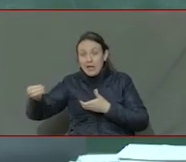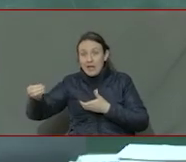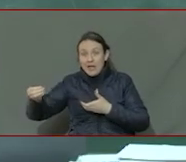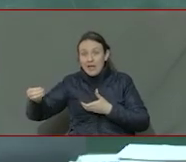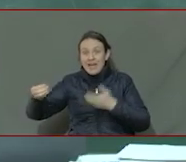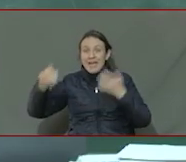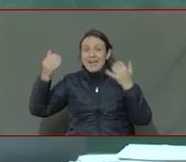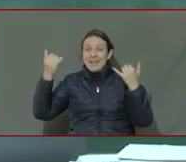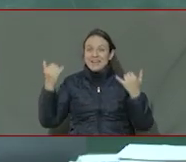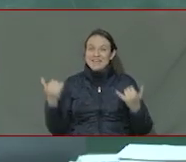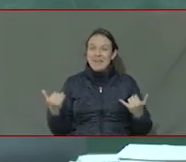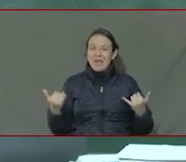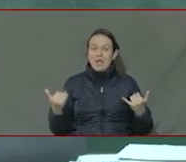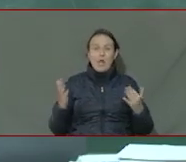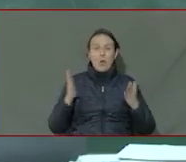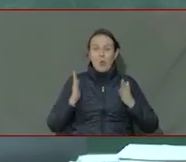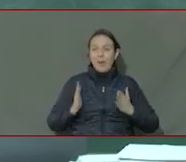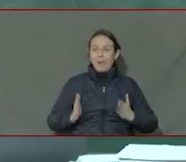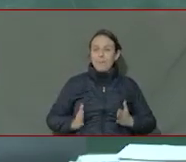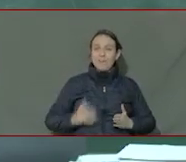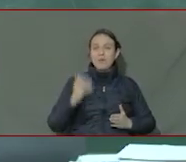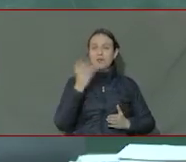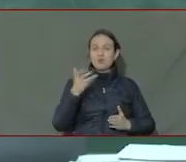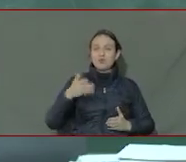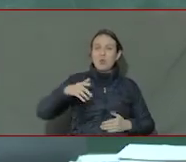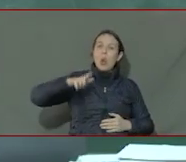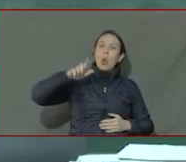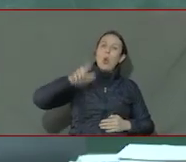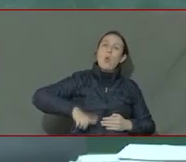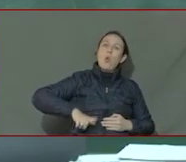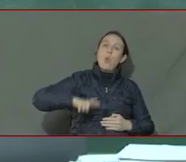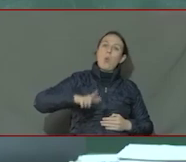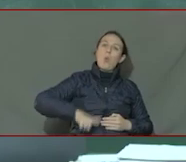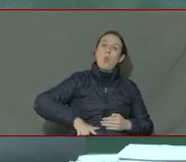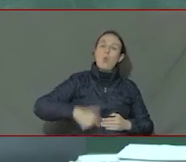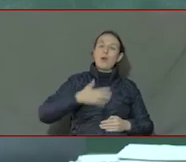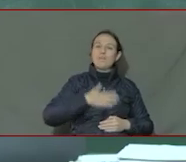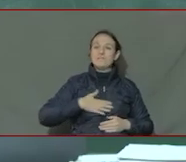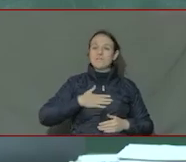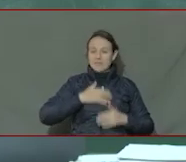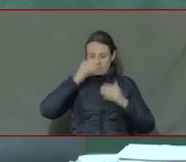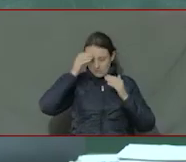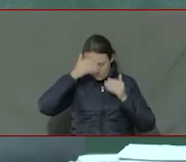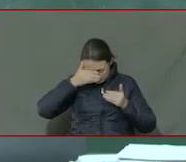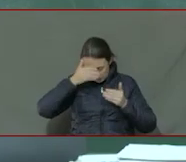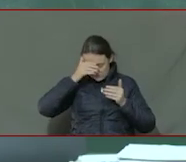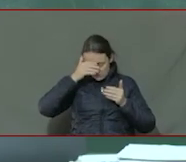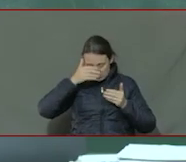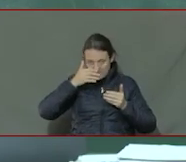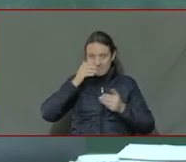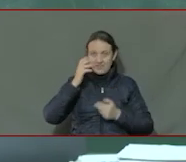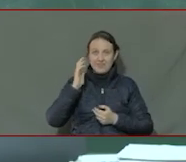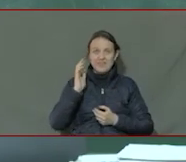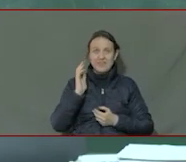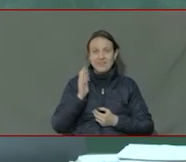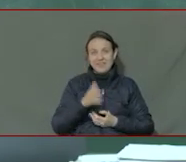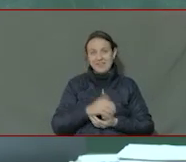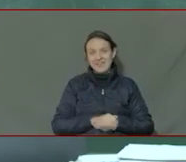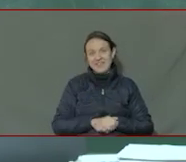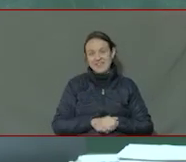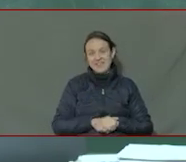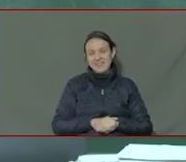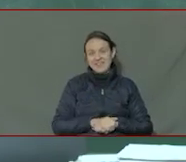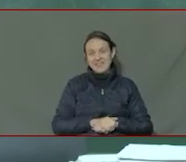is causing too much glucose to be absorbed, and now you fall to very low. You fall to a very low